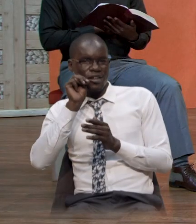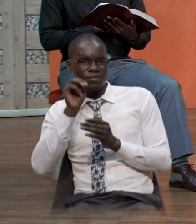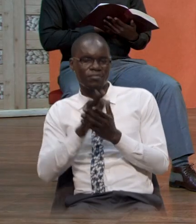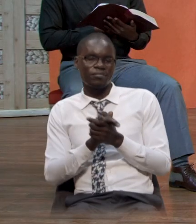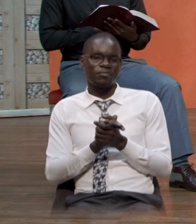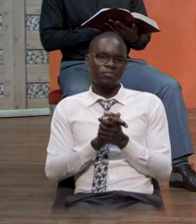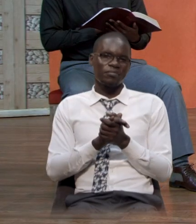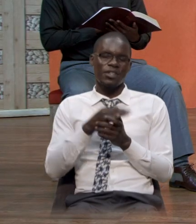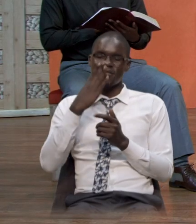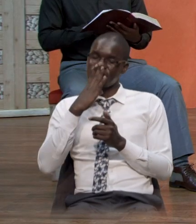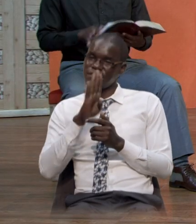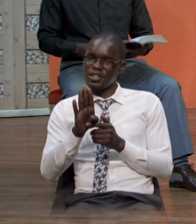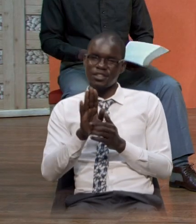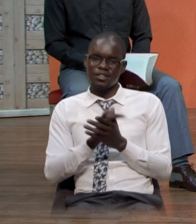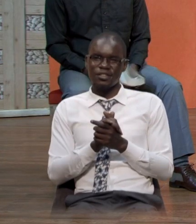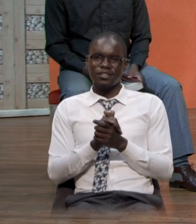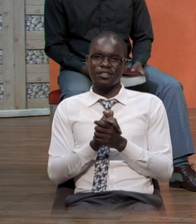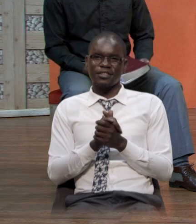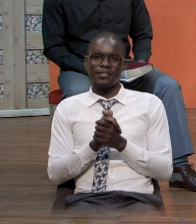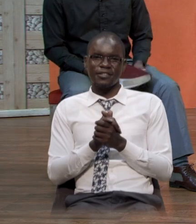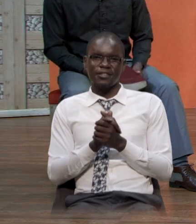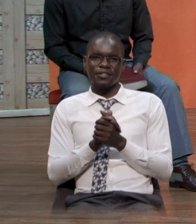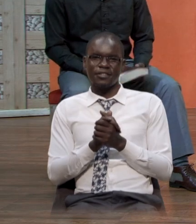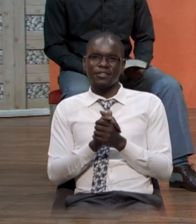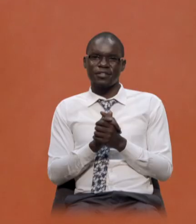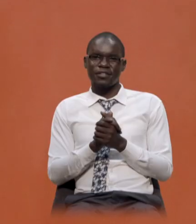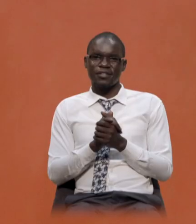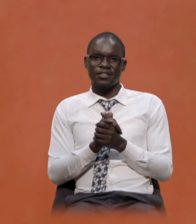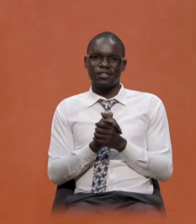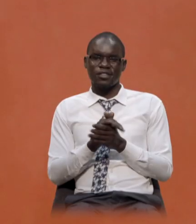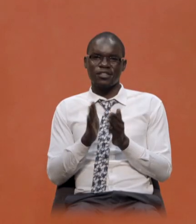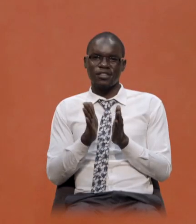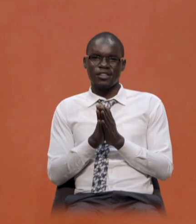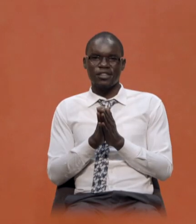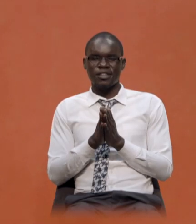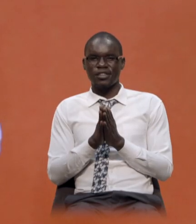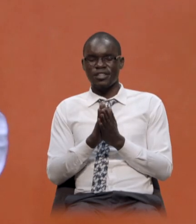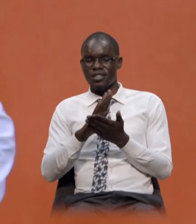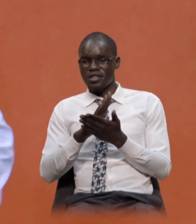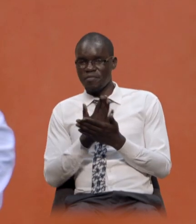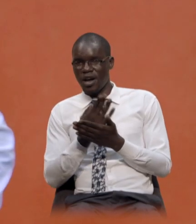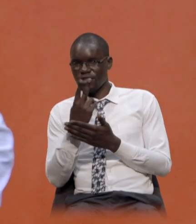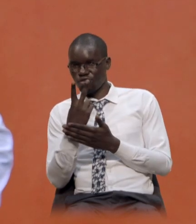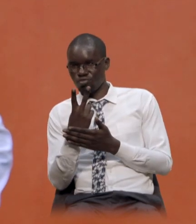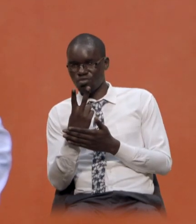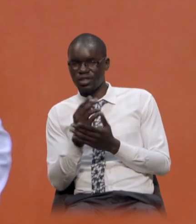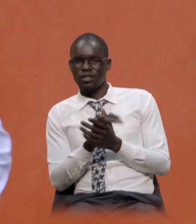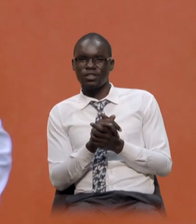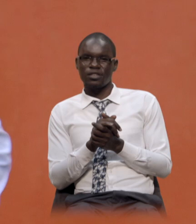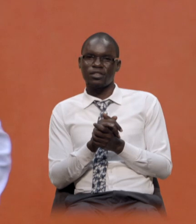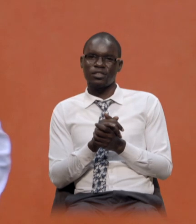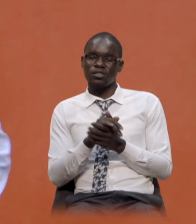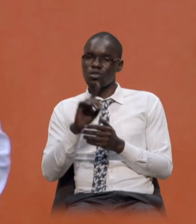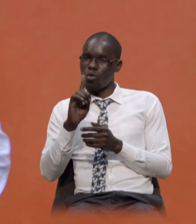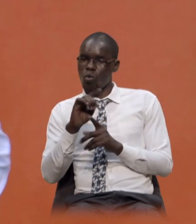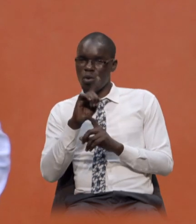We are done. We are done with that section. And now section two. These are the instructions. At